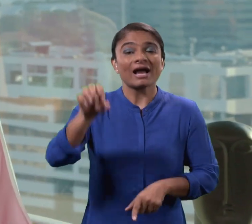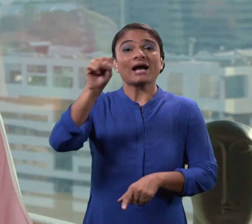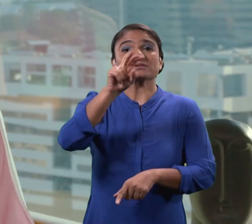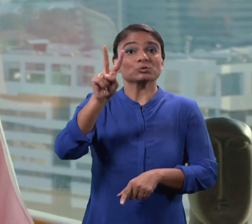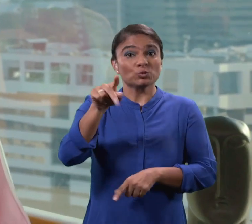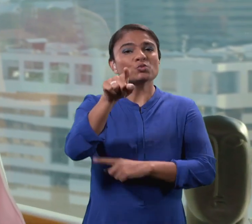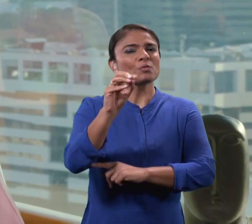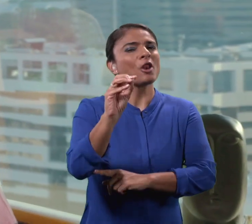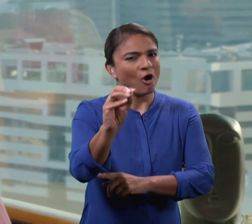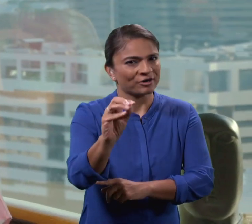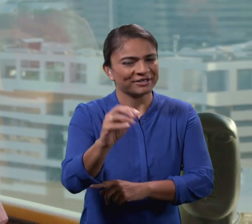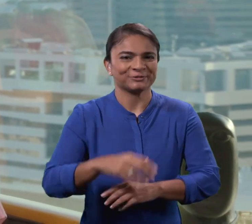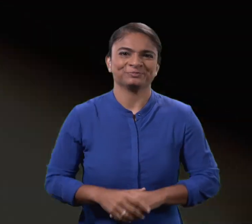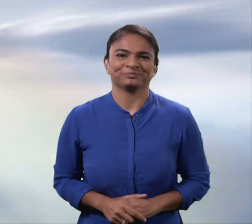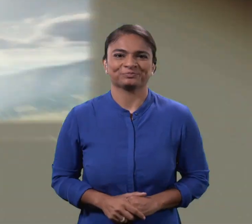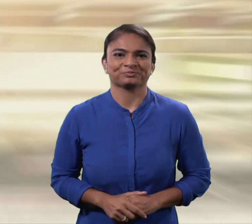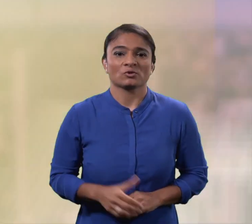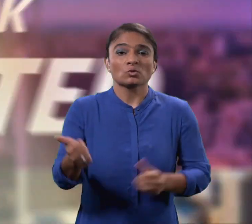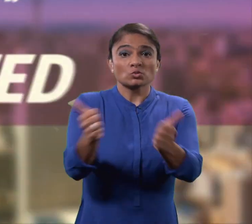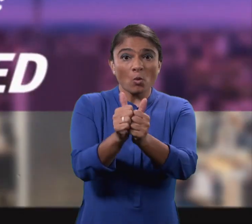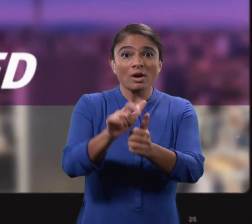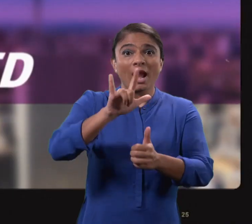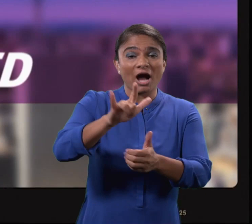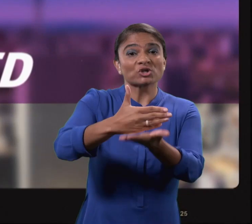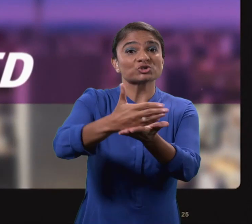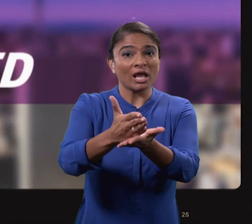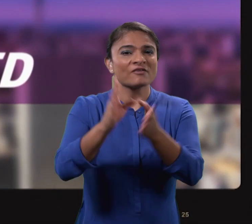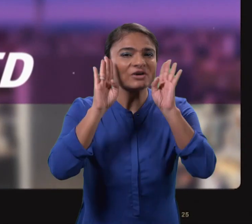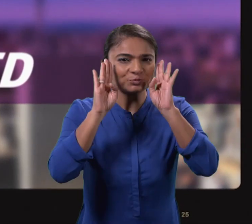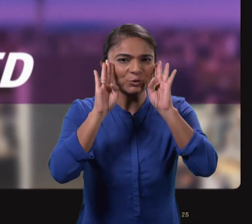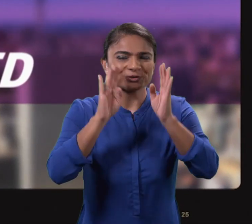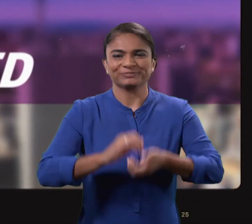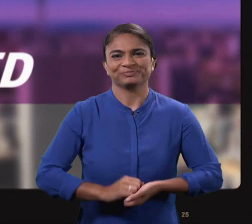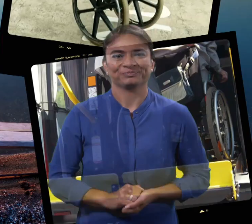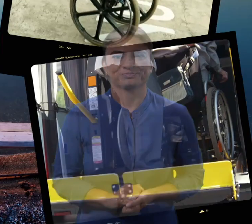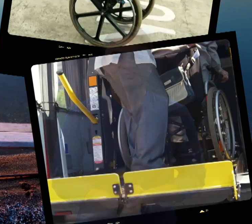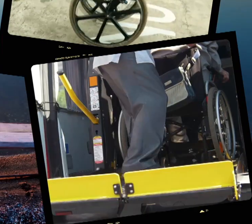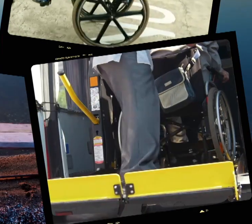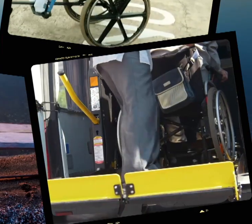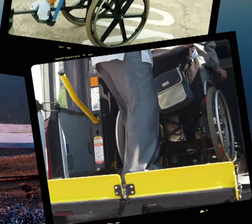en on SABC2 You Belong. Join, like and share Activated on Facebook.